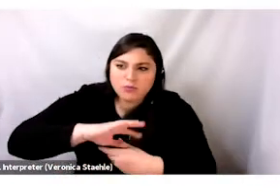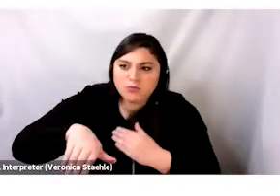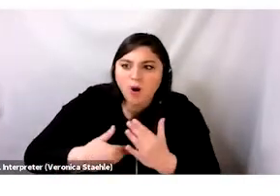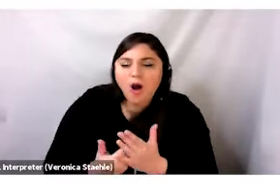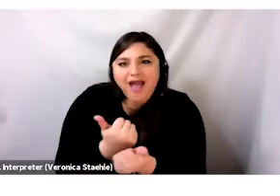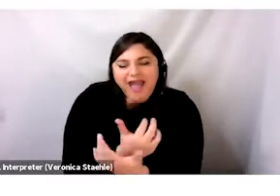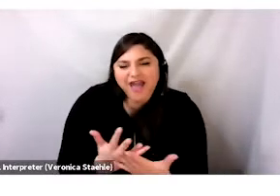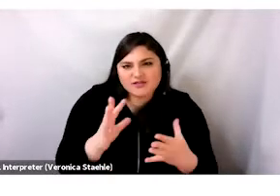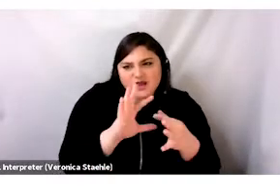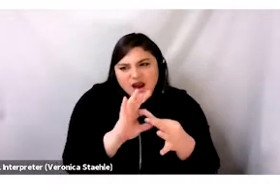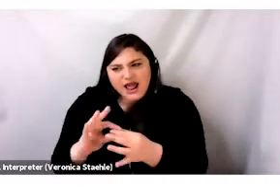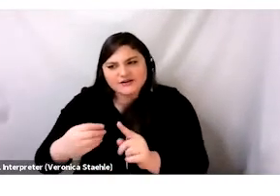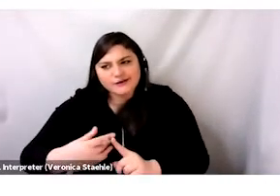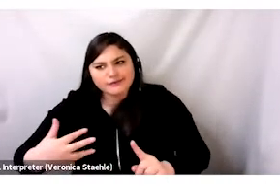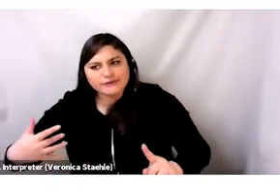connected.